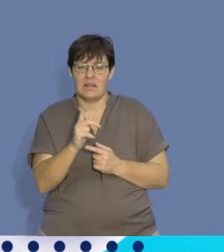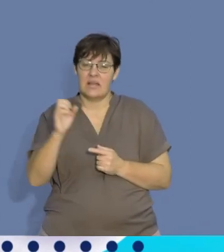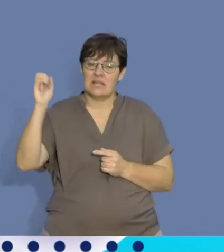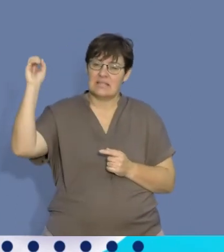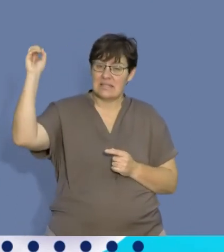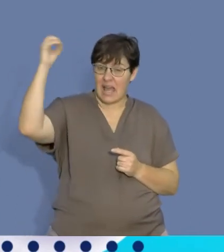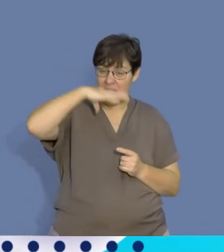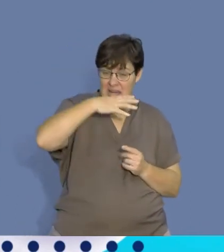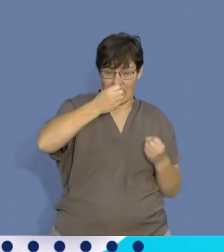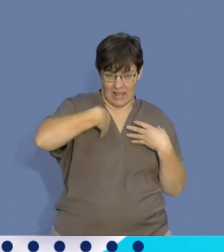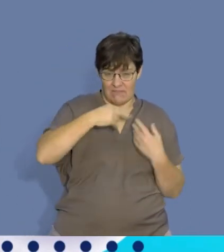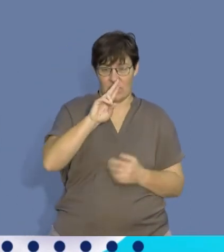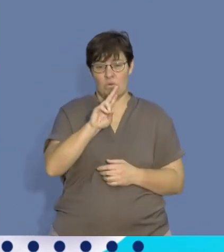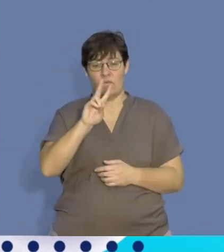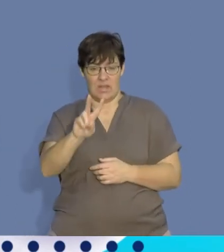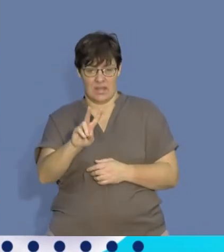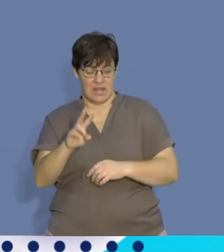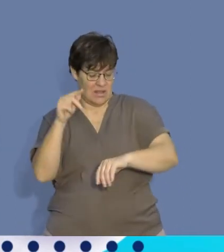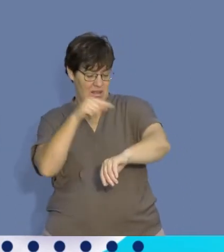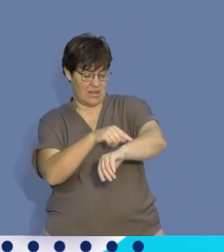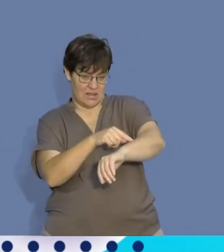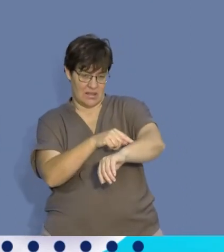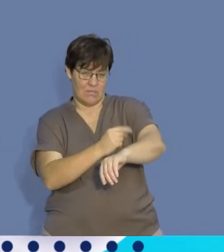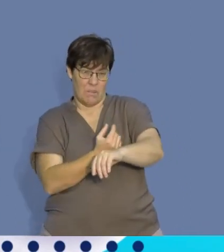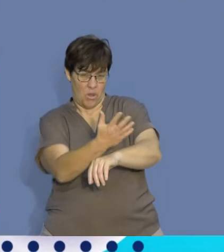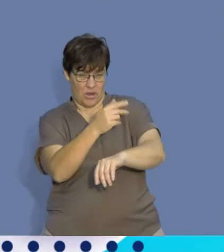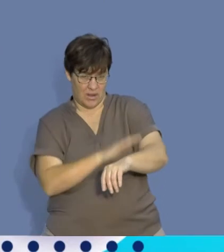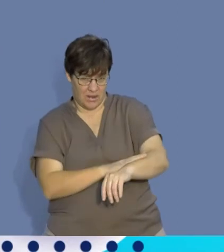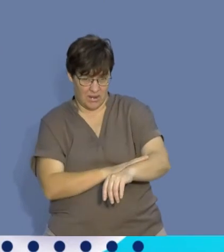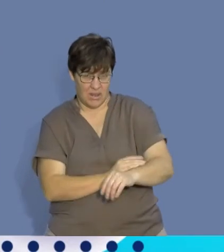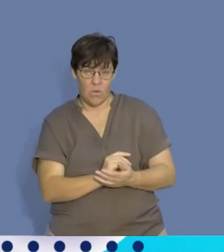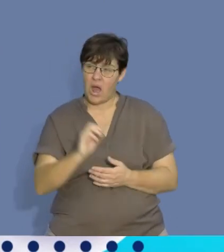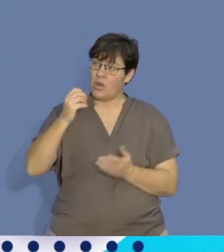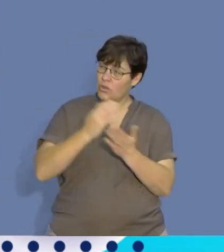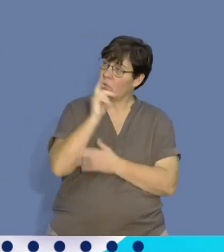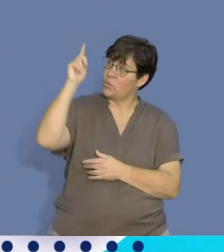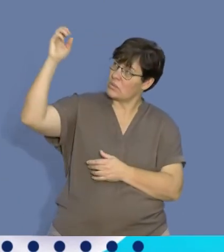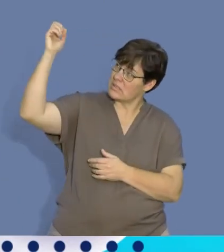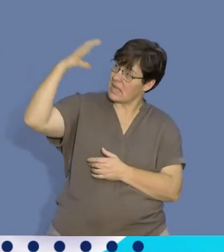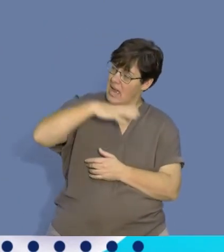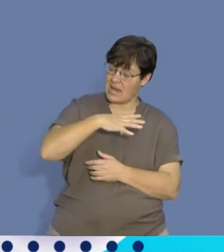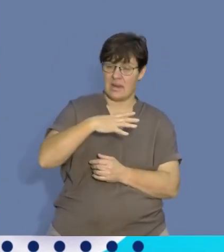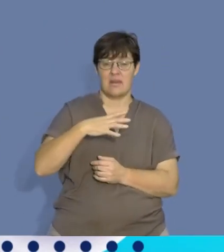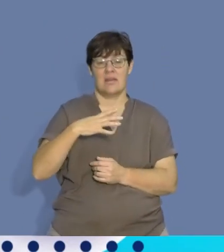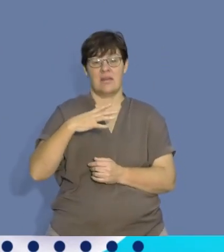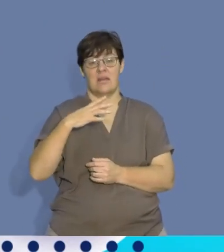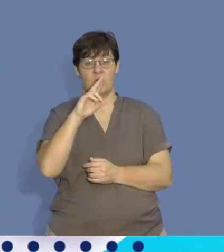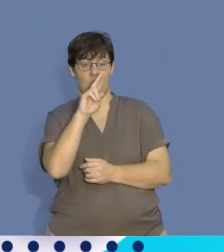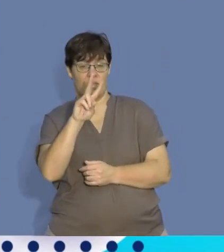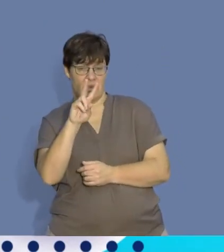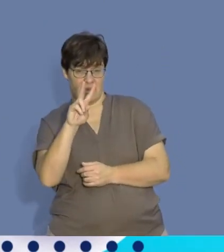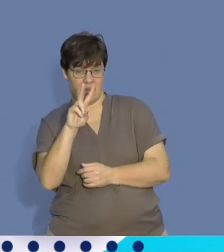us UV. That's what gets us sunburnt, is ultraviolet light, okay? But it's a